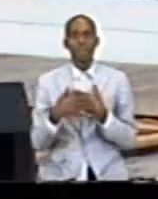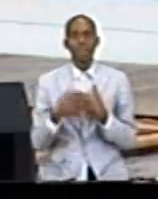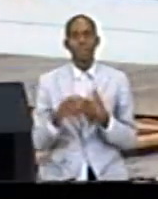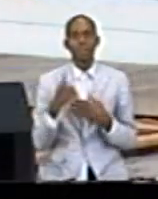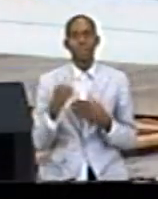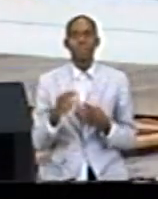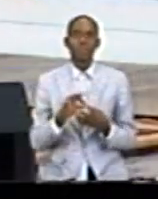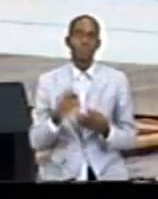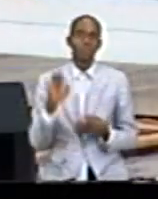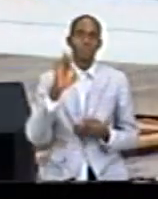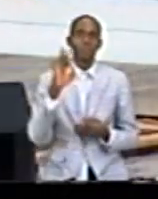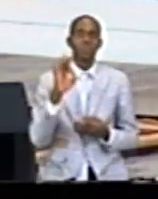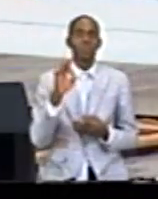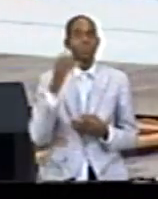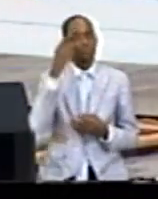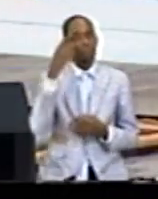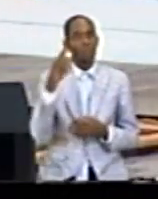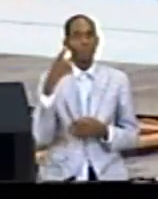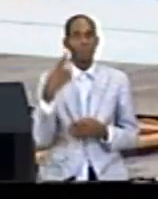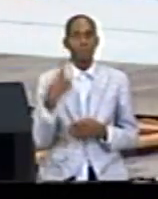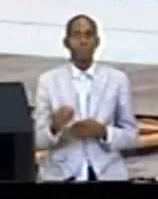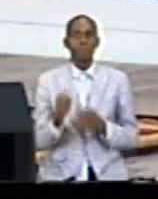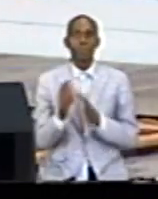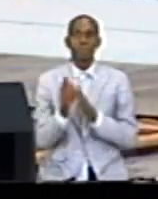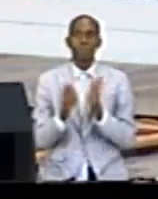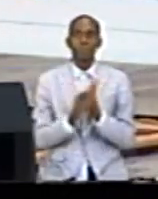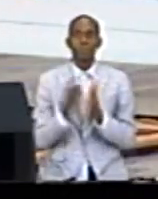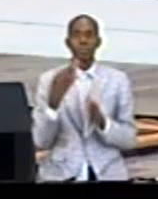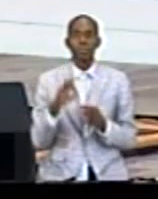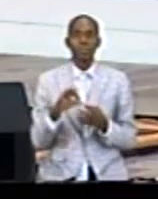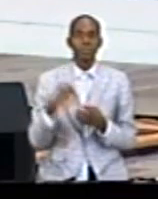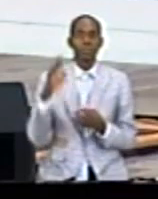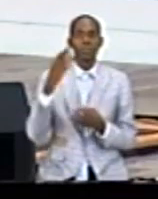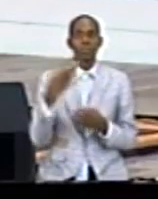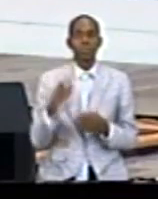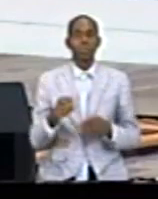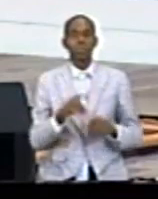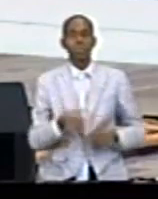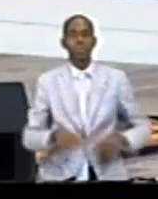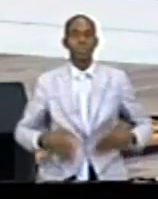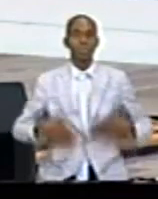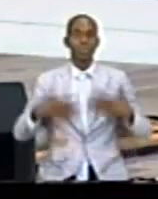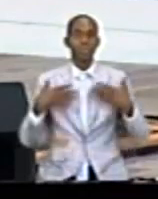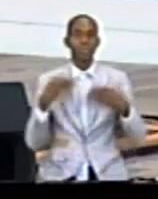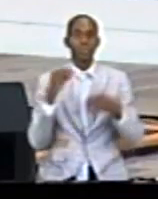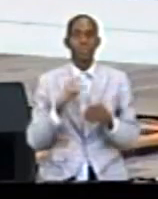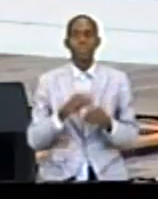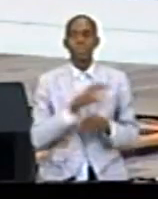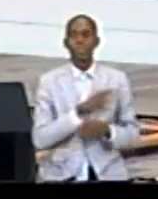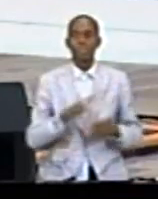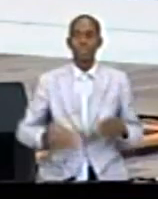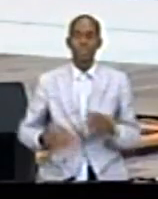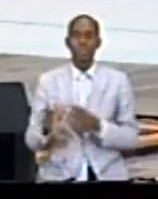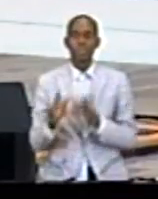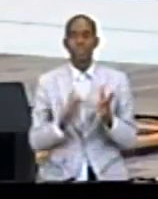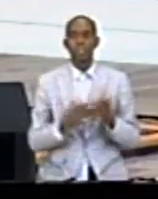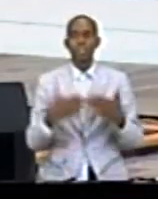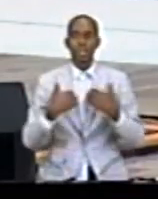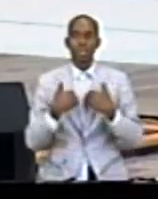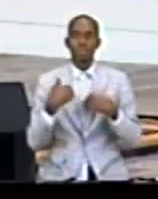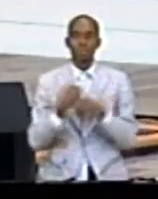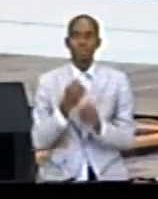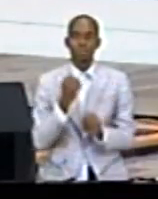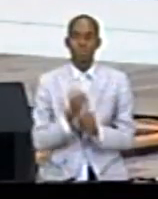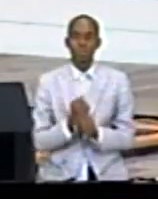the Spirit. For the law of the Spirit of life in Christ Jesus has